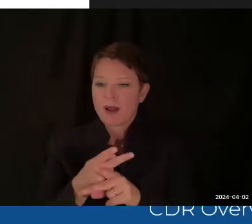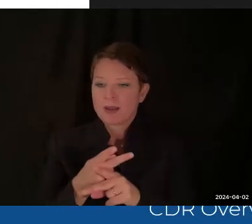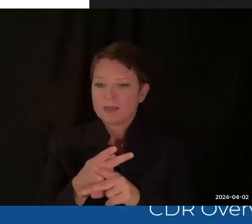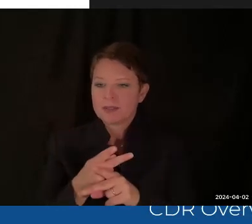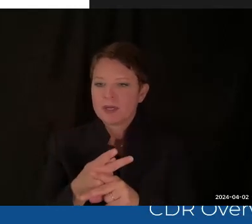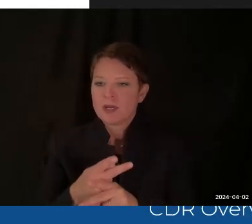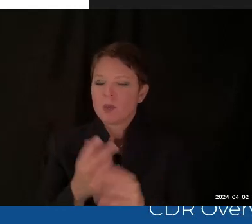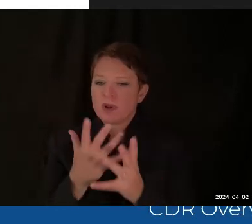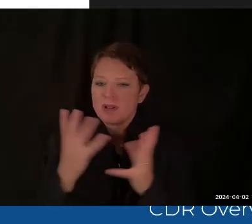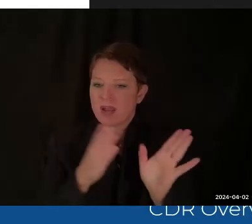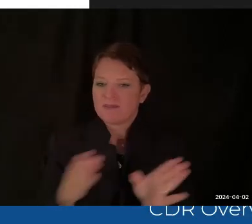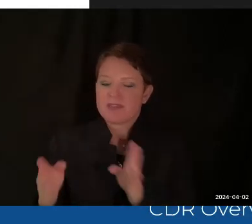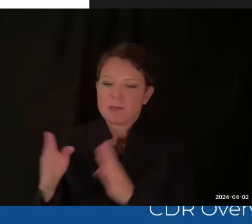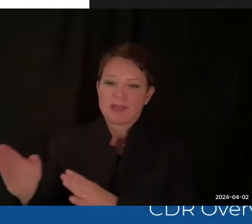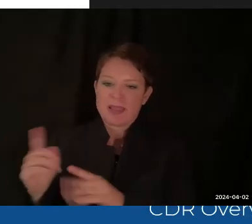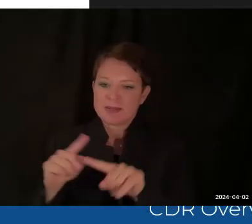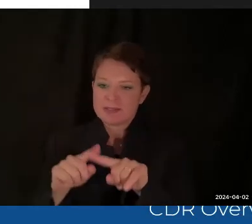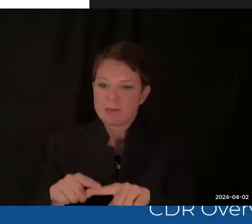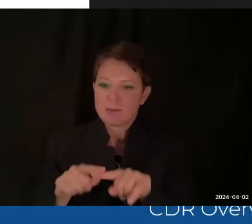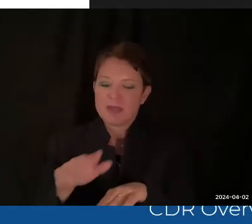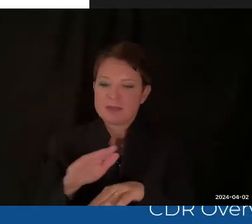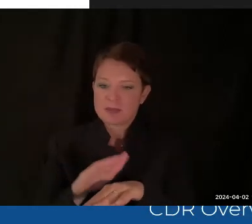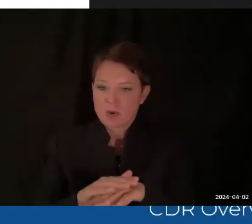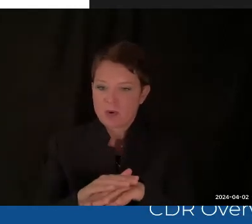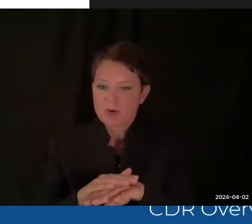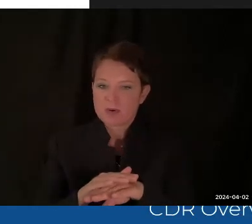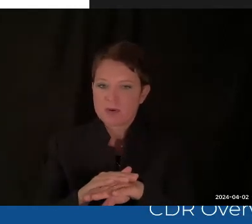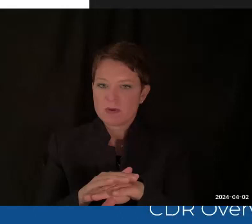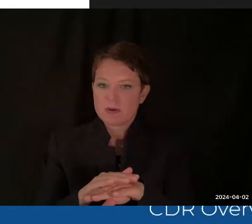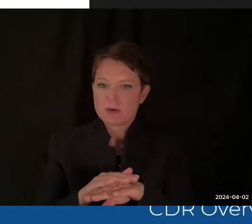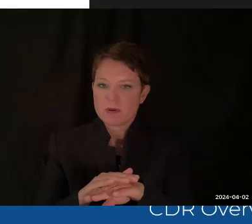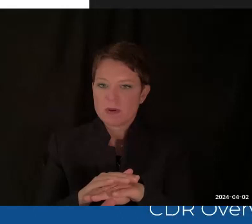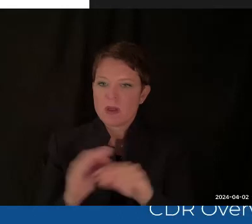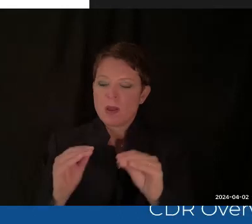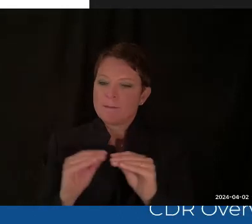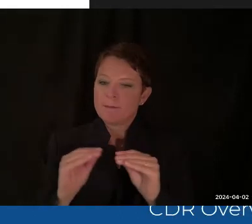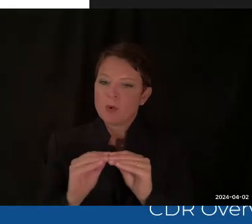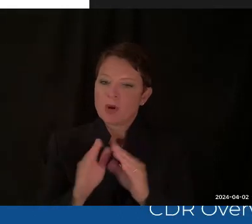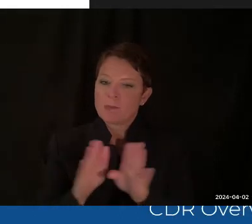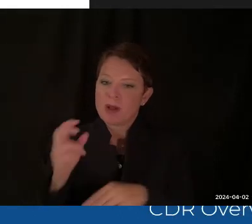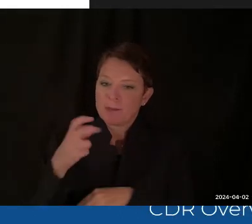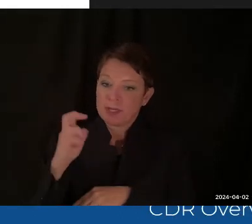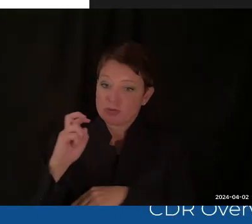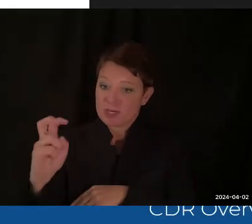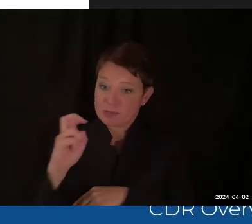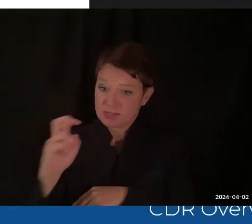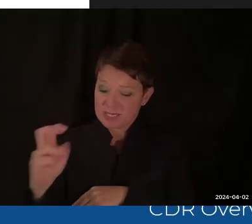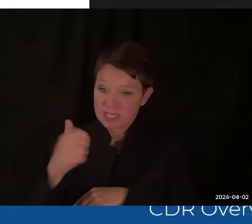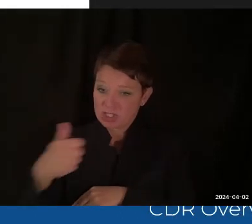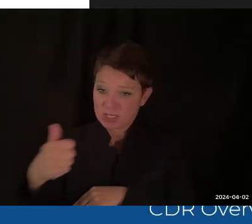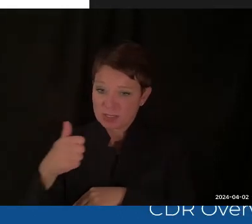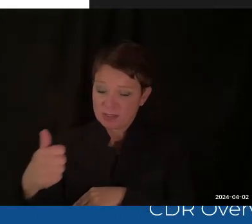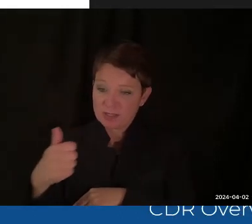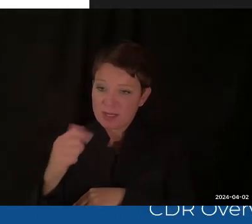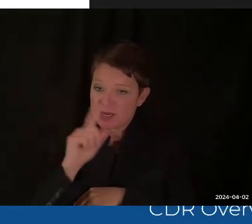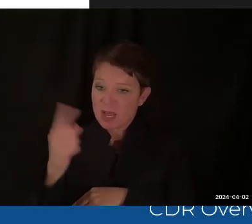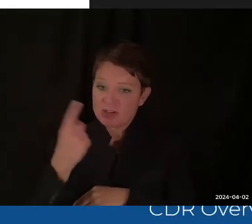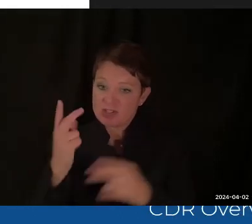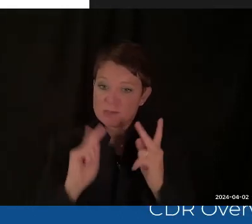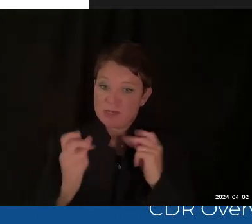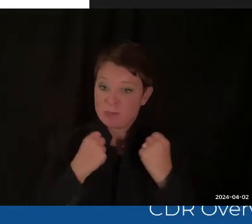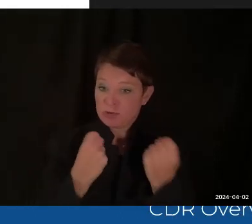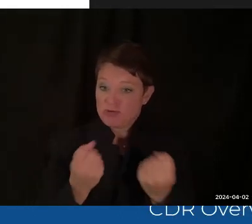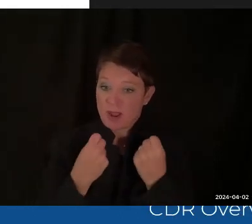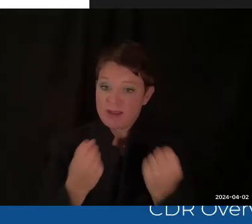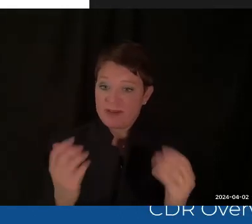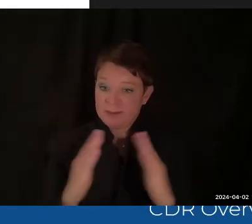when so much of this plan hinges on there being more public transit use rather than just folks driving in